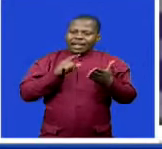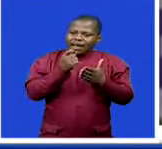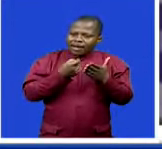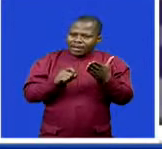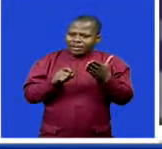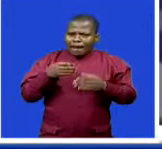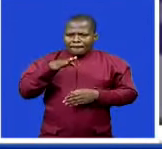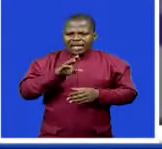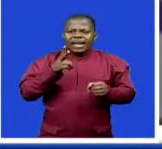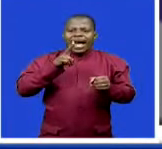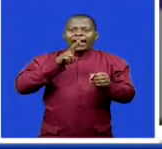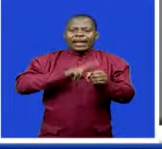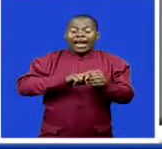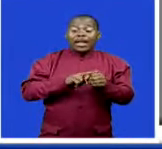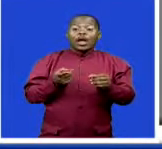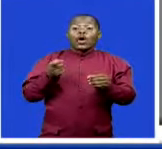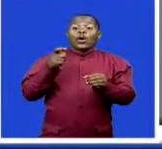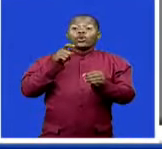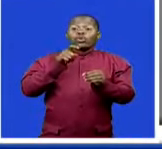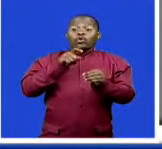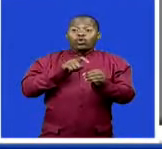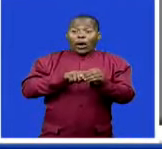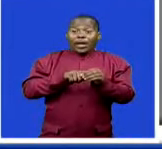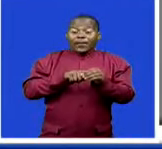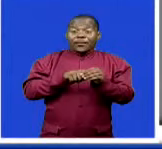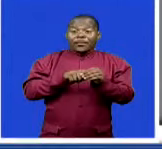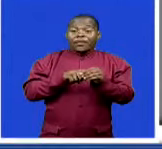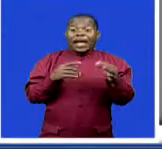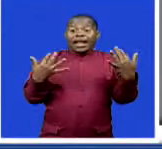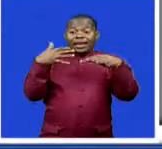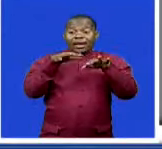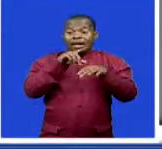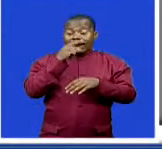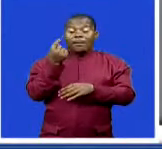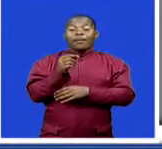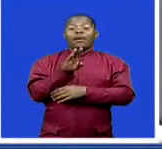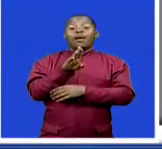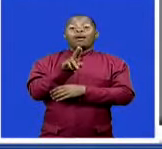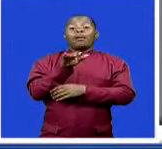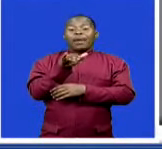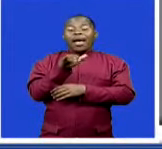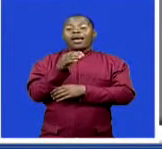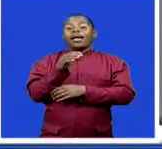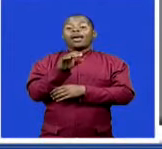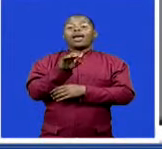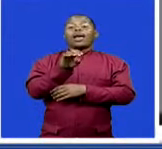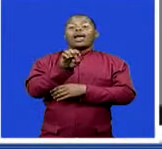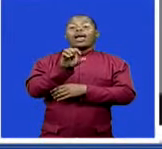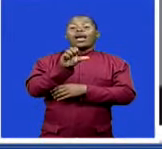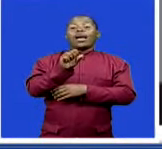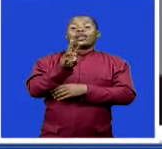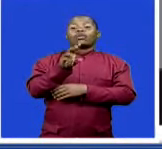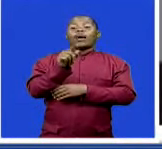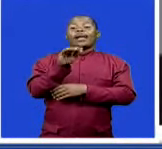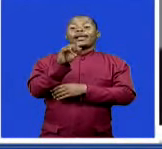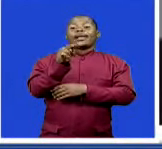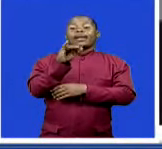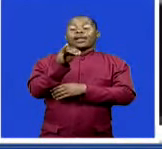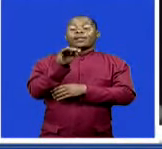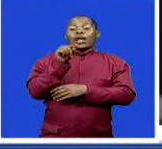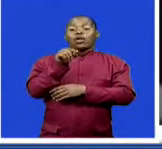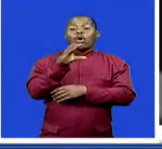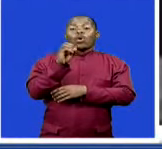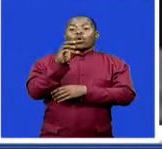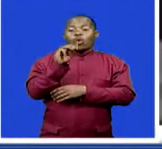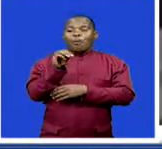their e-commerce platform. This platform, known as buyeswatini.com, helps businesses to